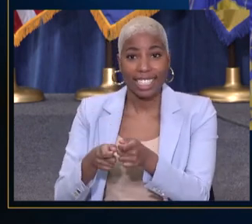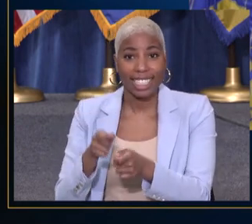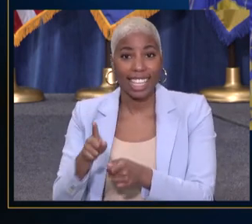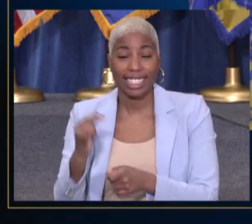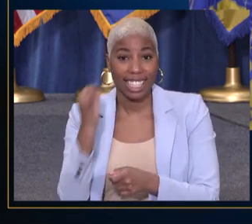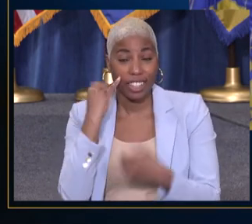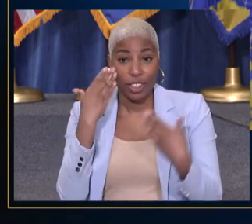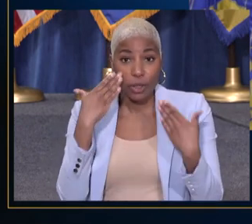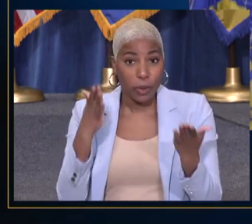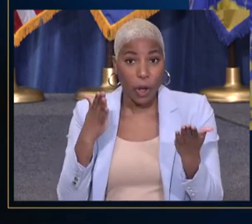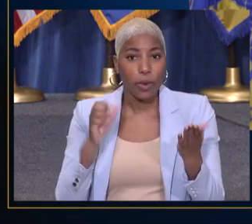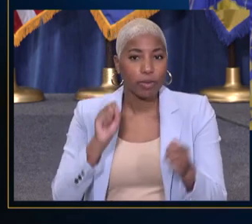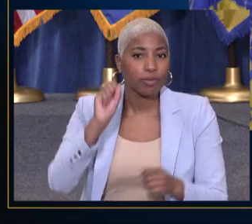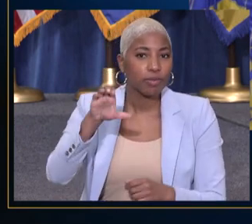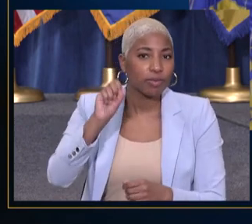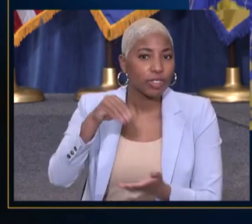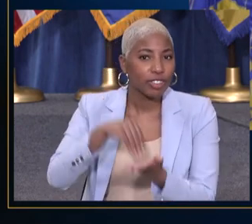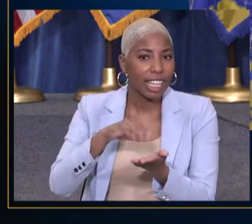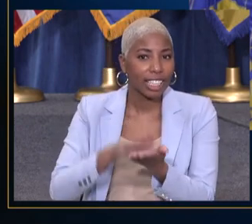it down,